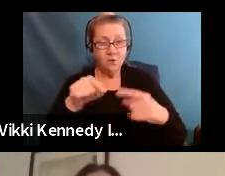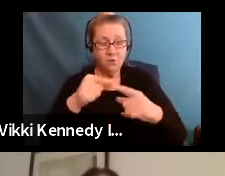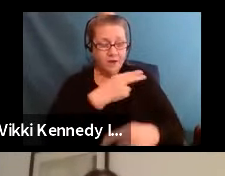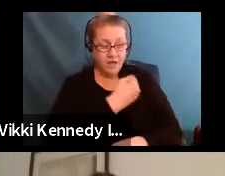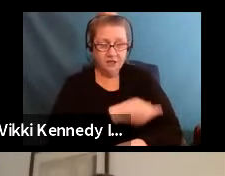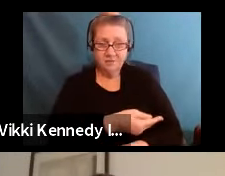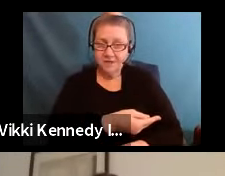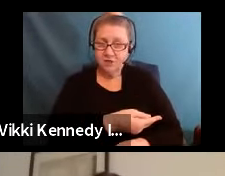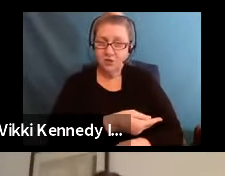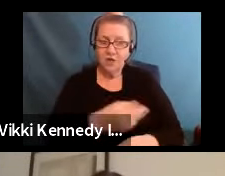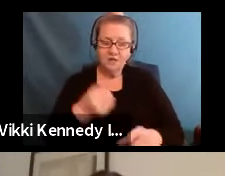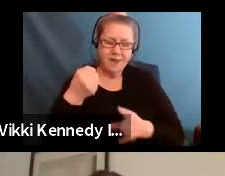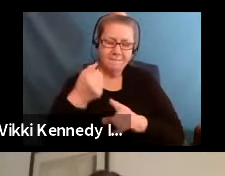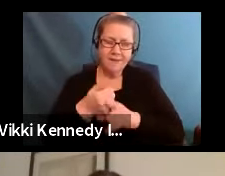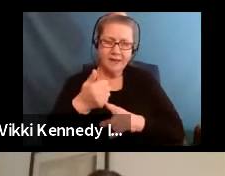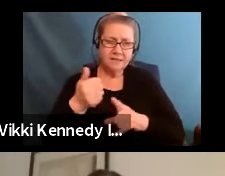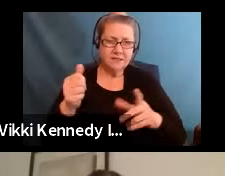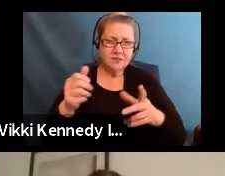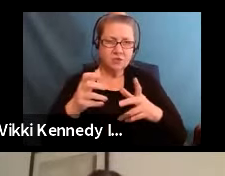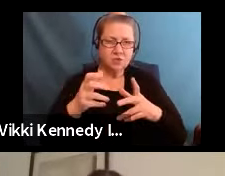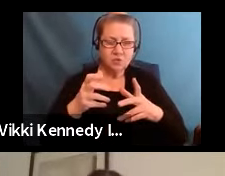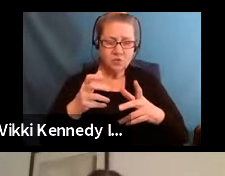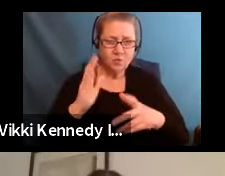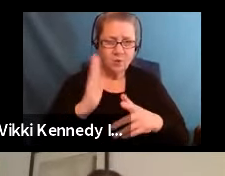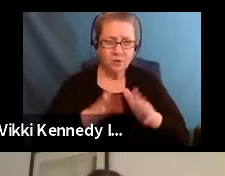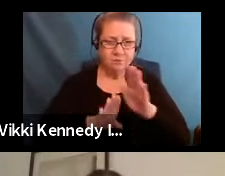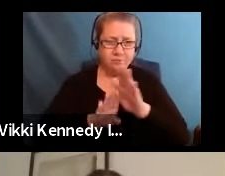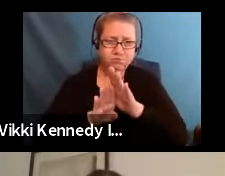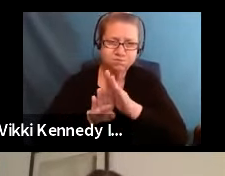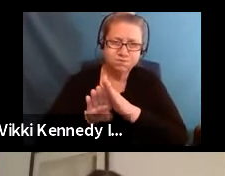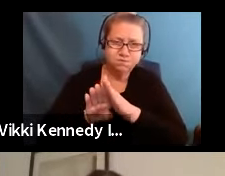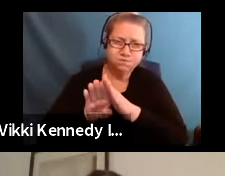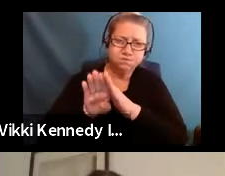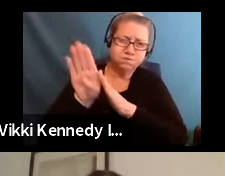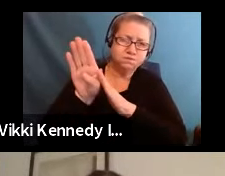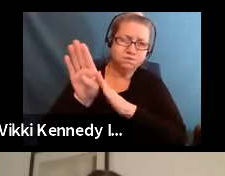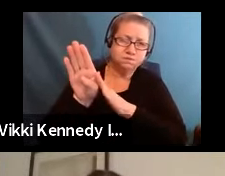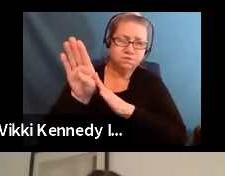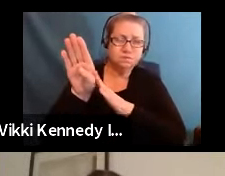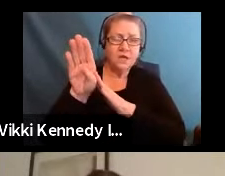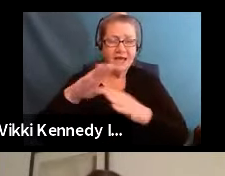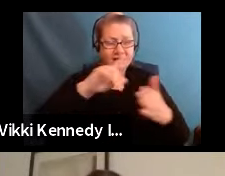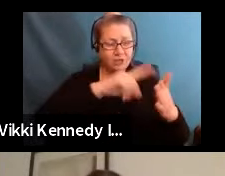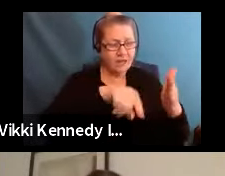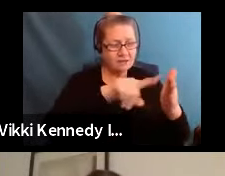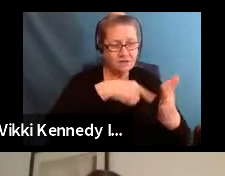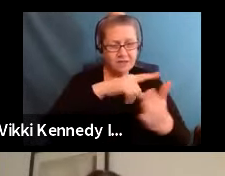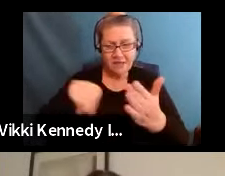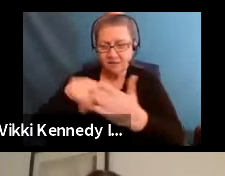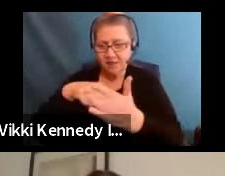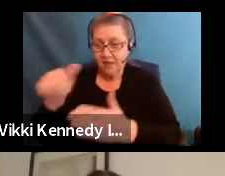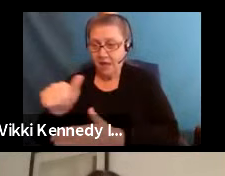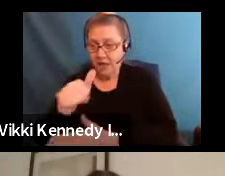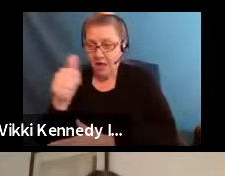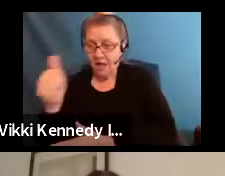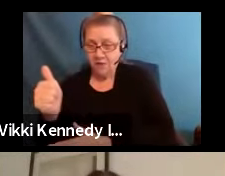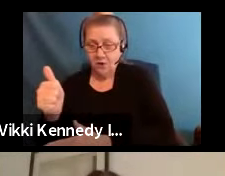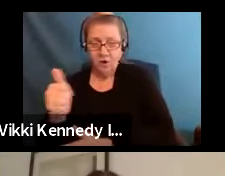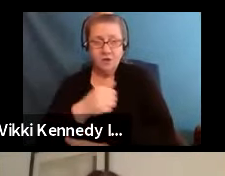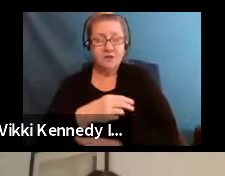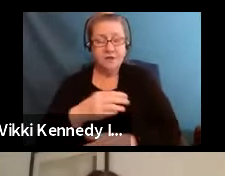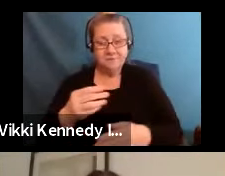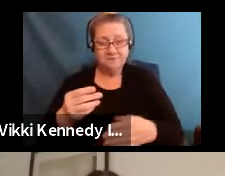this impacted, when you're going into surge, when you're canceling other procedures, when you're reducing access,